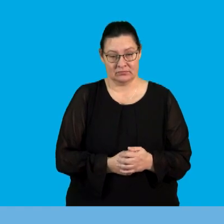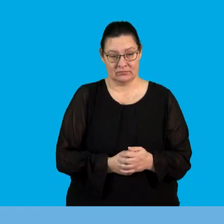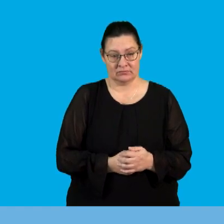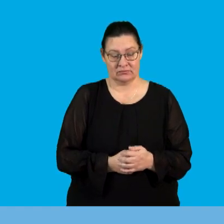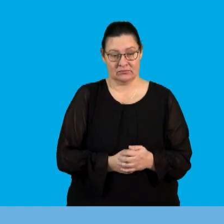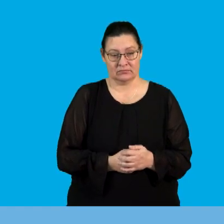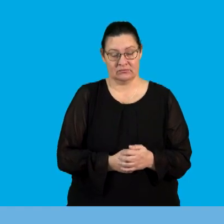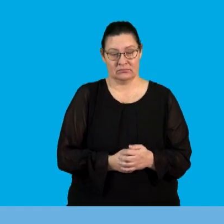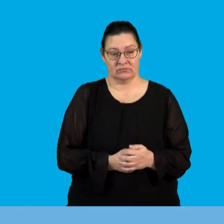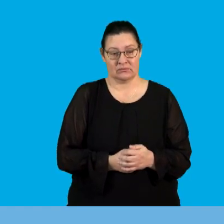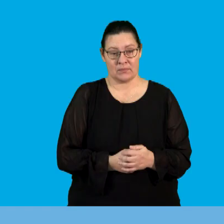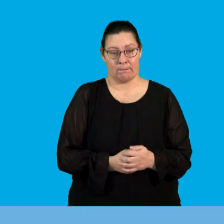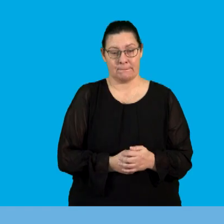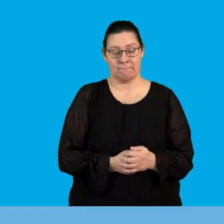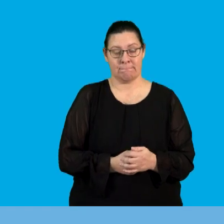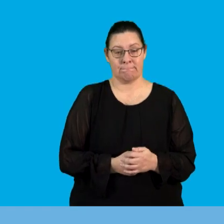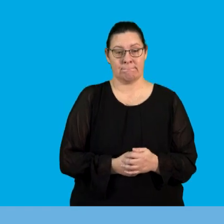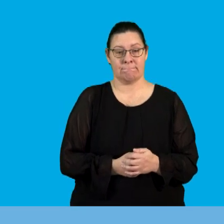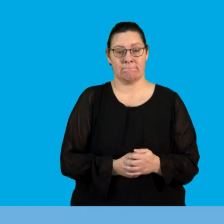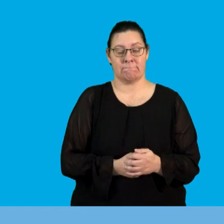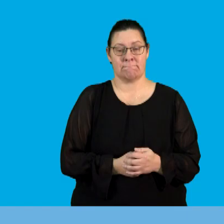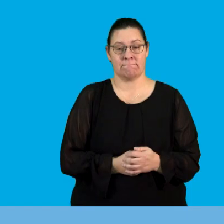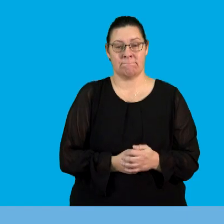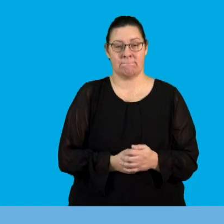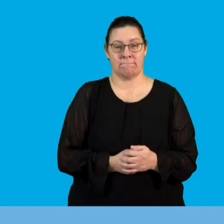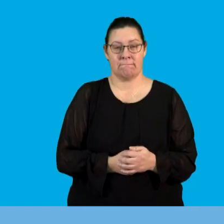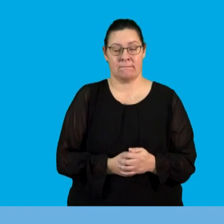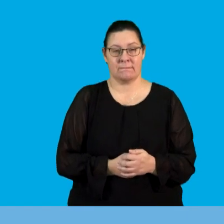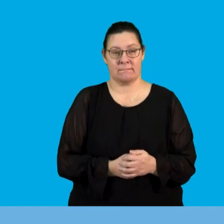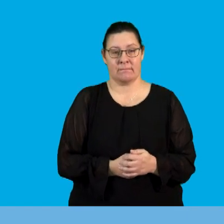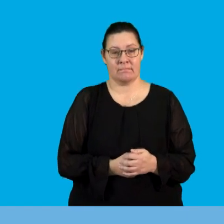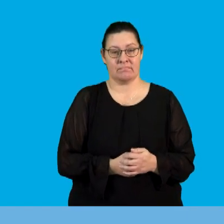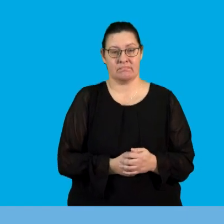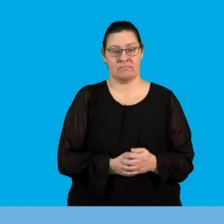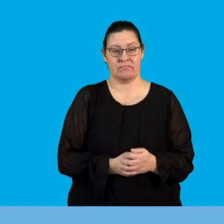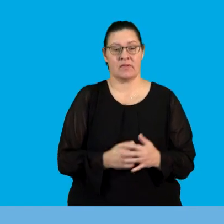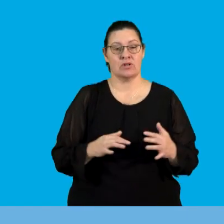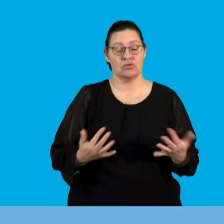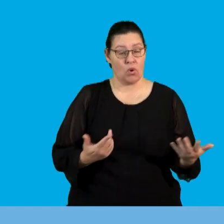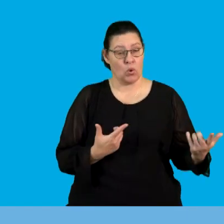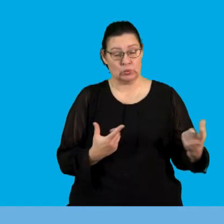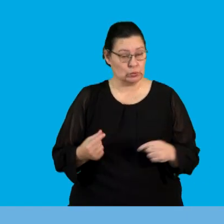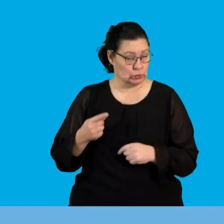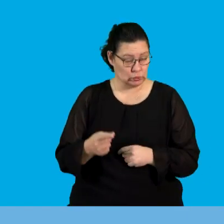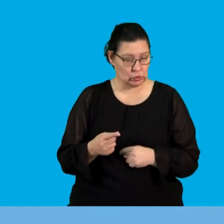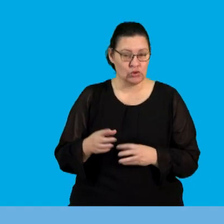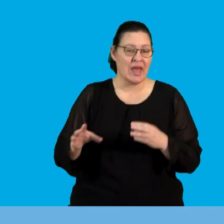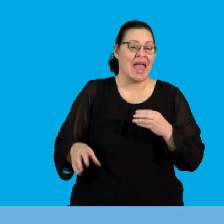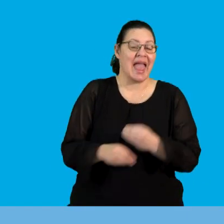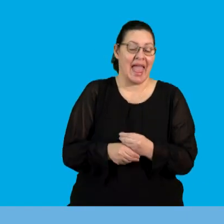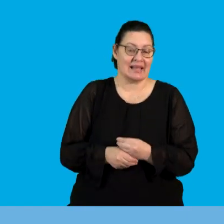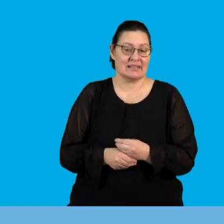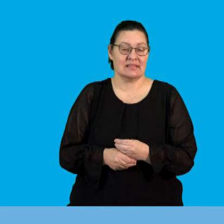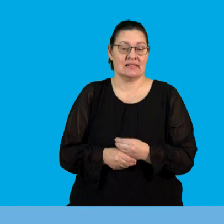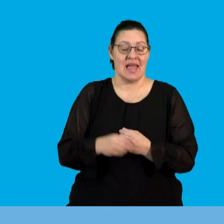1 magnesium on the right-hand side, 1 oxygen on the left-hand side, and 1 oxygen on the right-hand side. So by doing that, by just